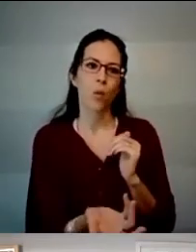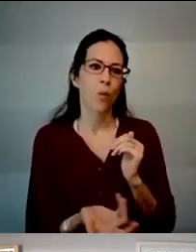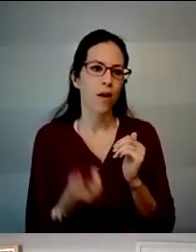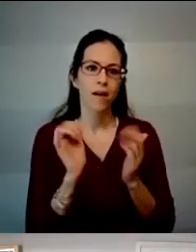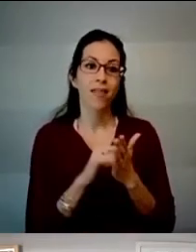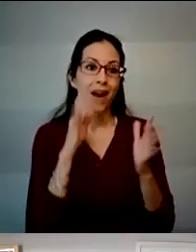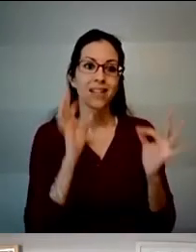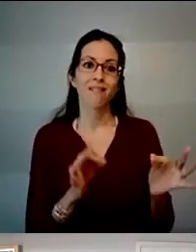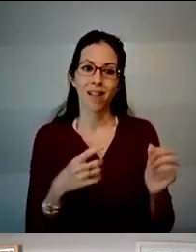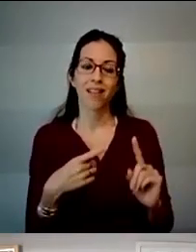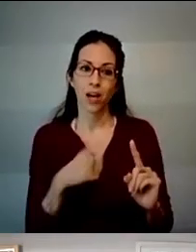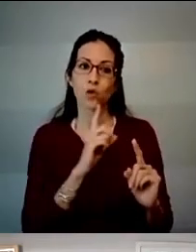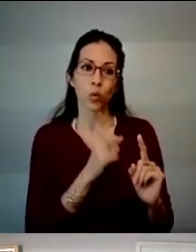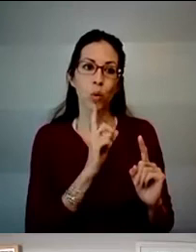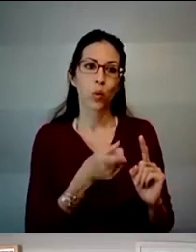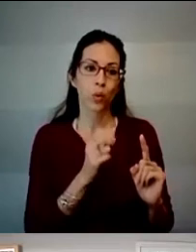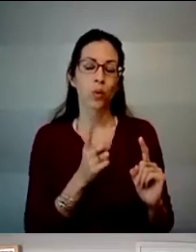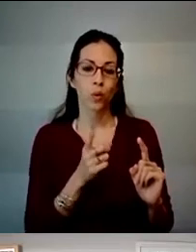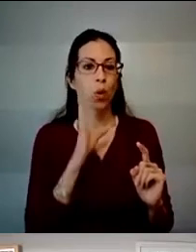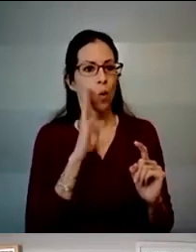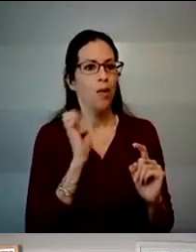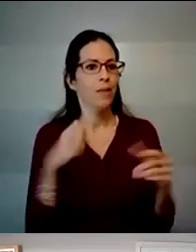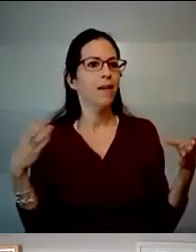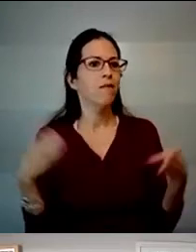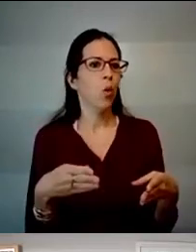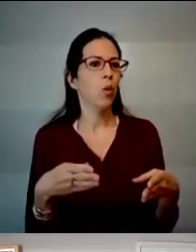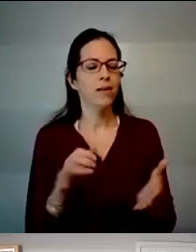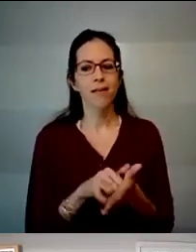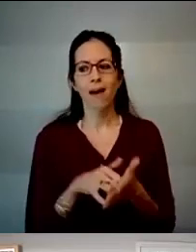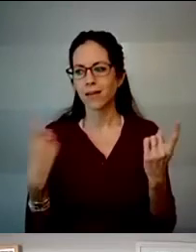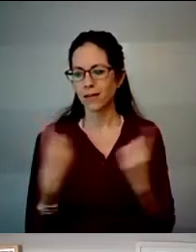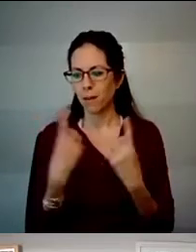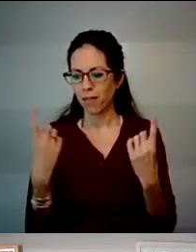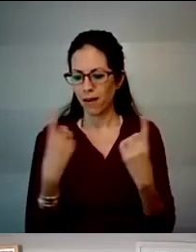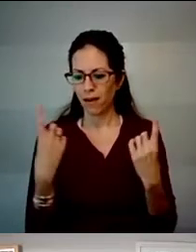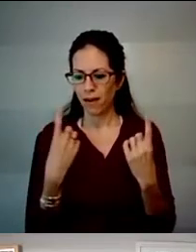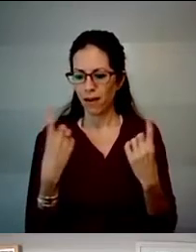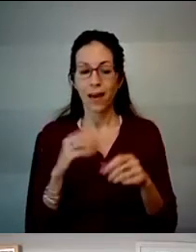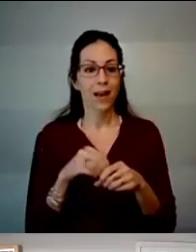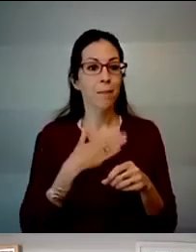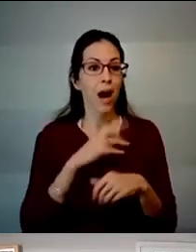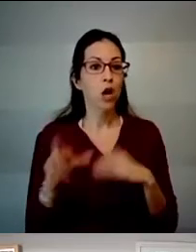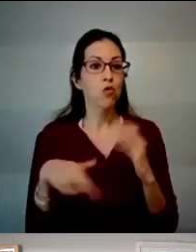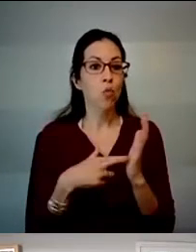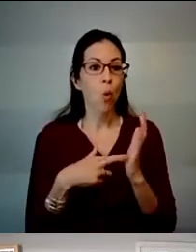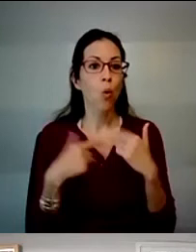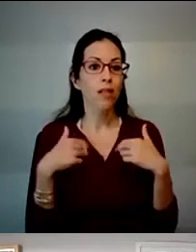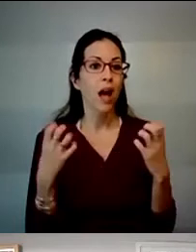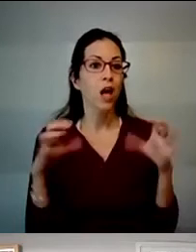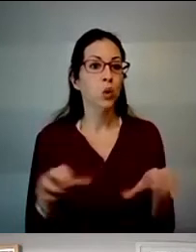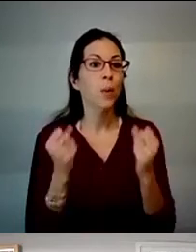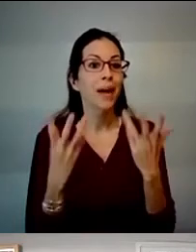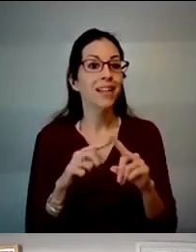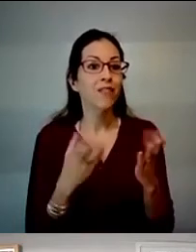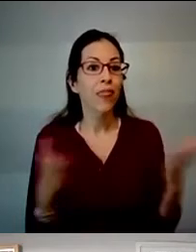definitely true, and it will be a focus. I mean, it's something in my role, I do a lot of different things. I'm writing